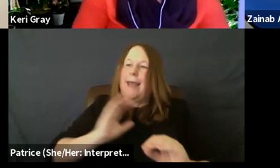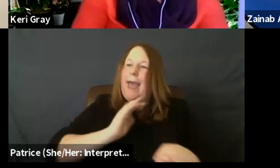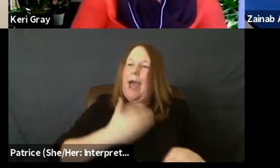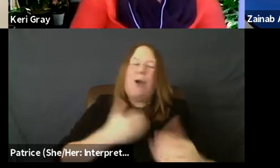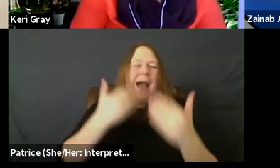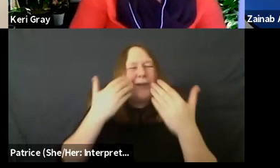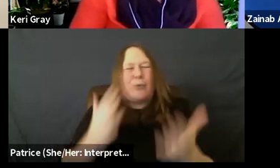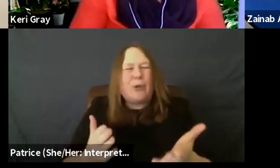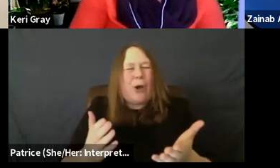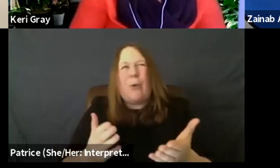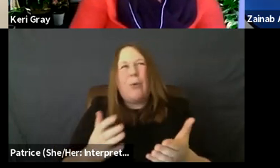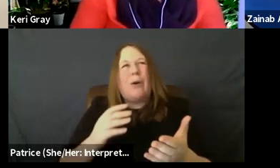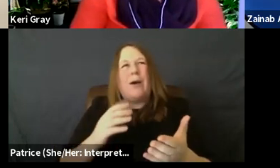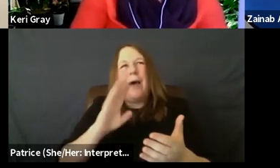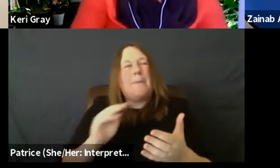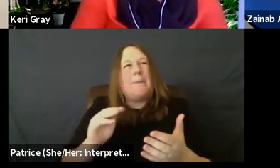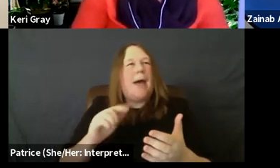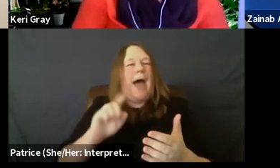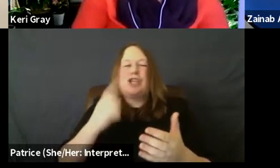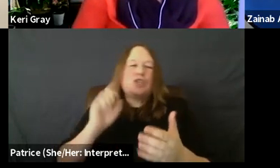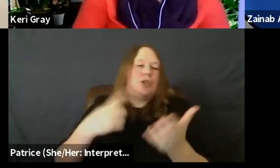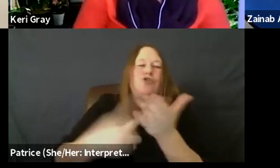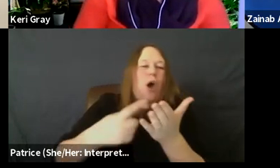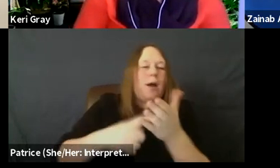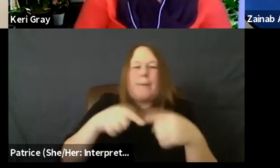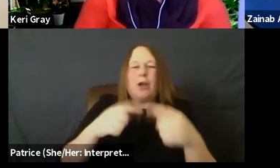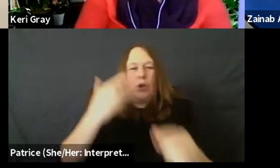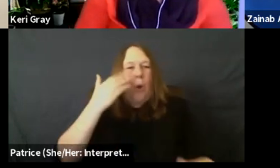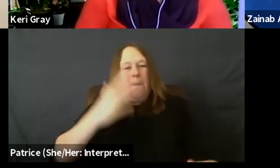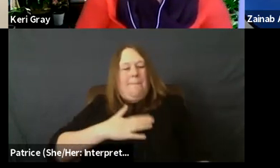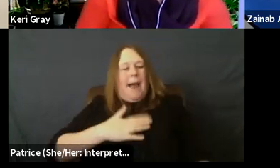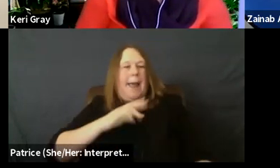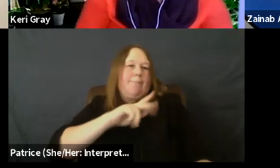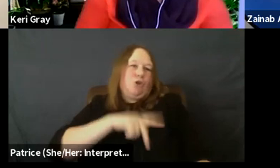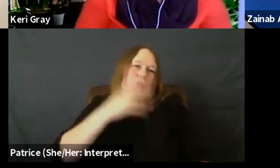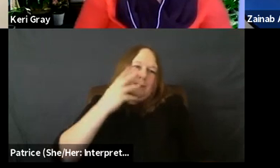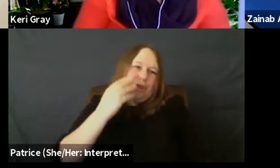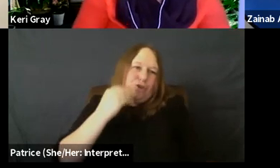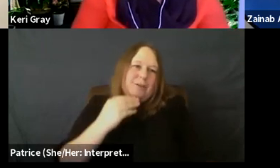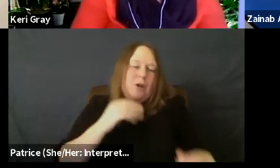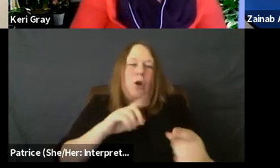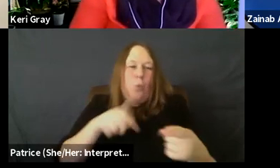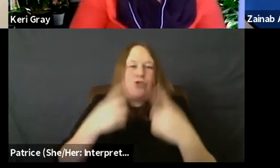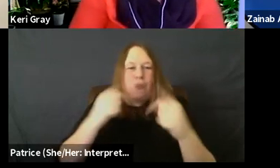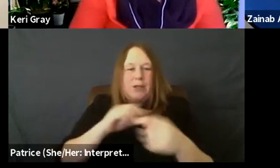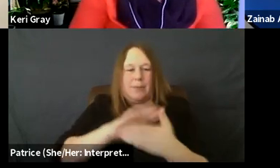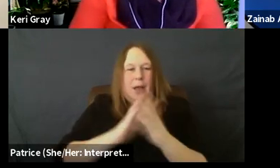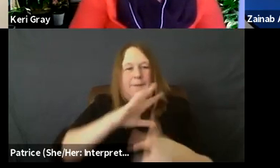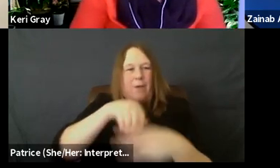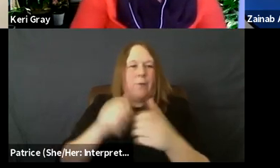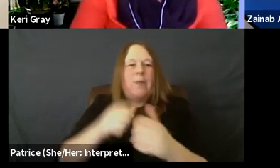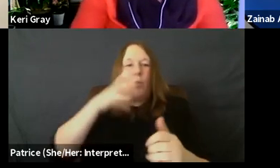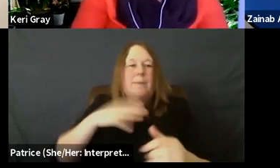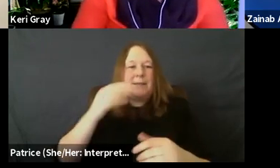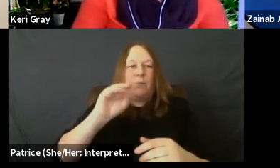don't know, I can just talk about, you know, my personal experiences when trying to get involved more with the women's